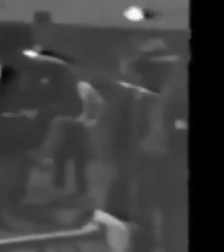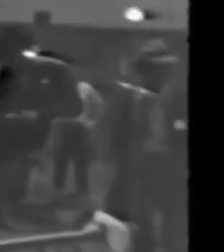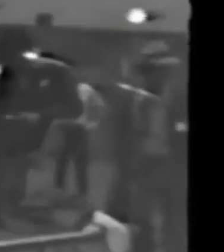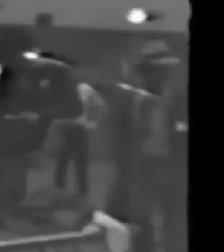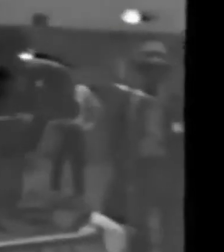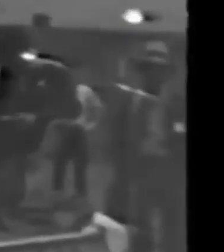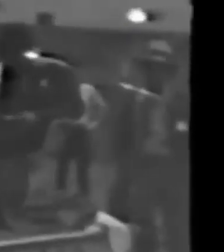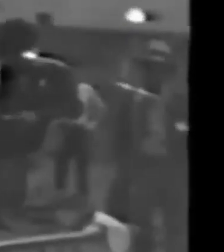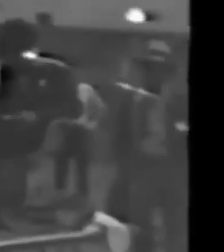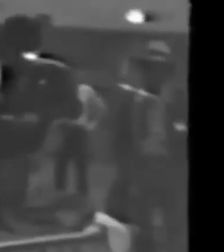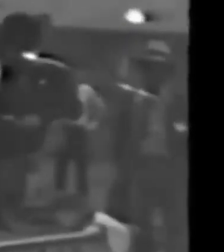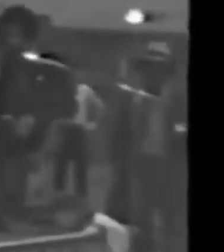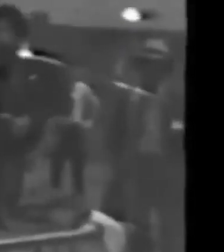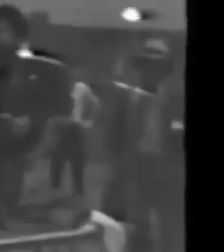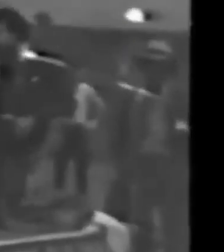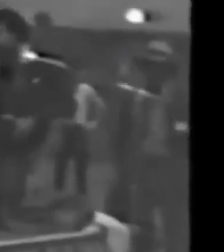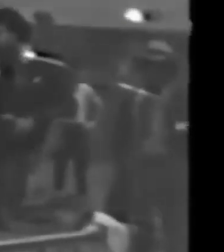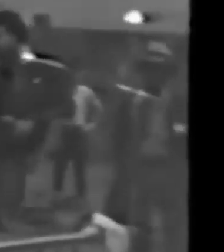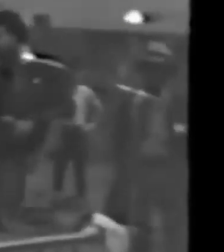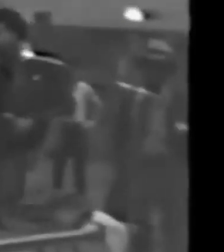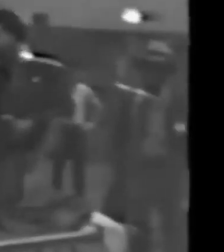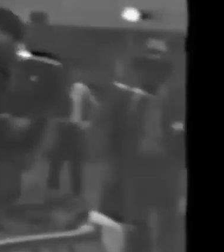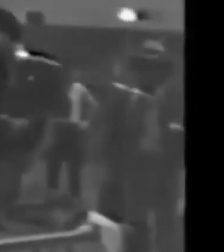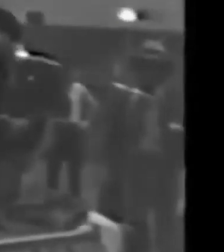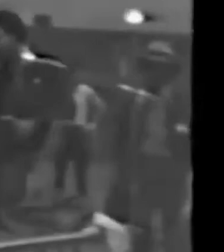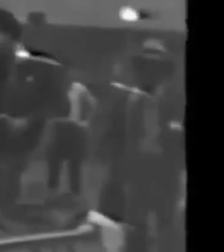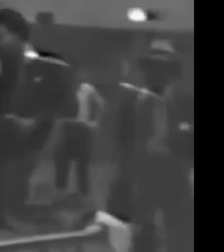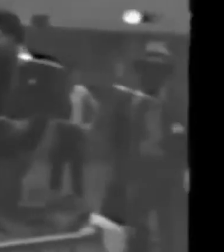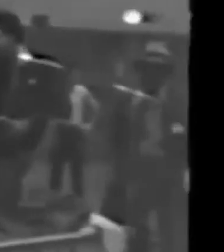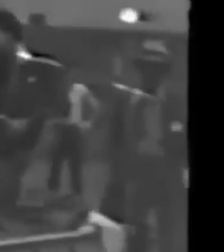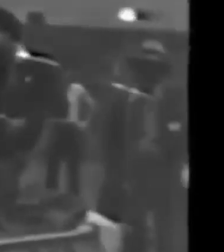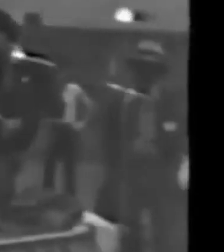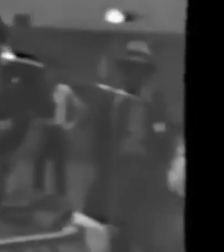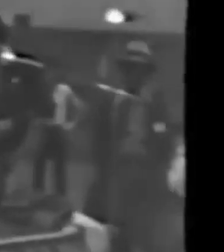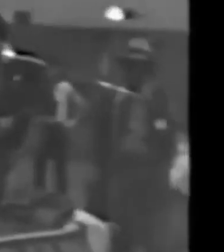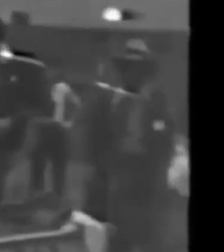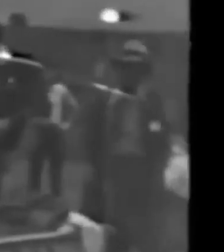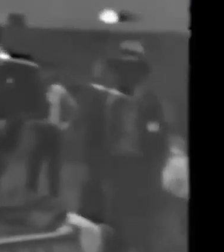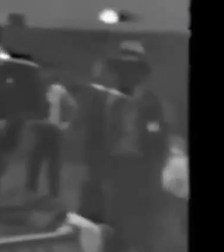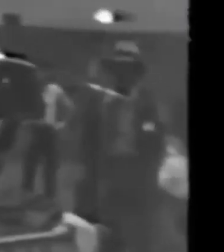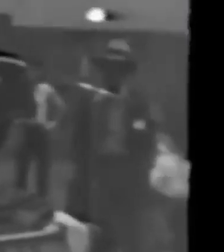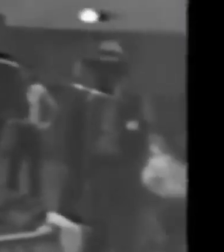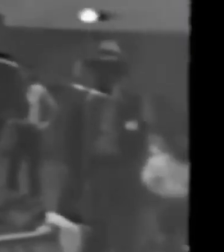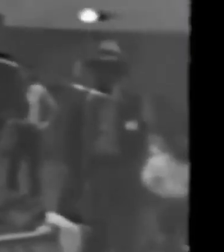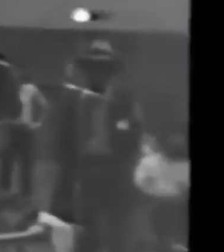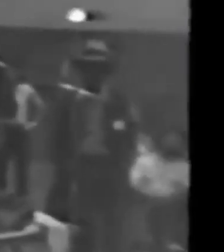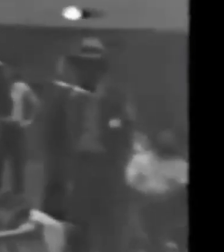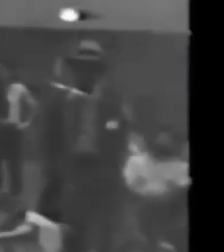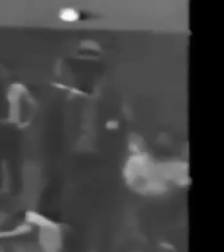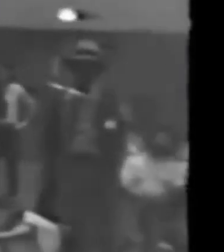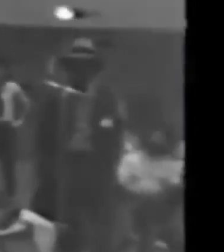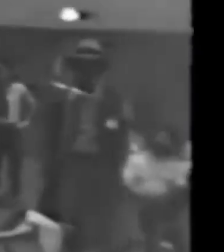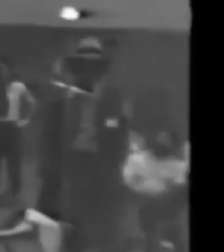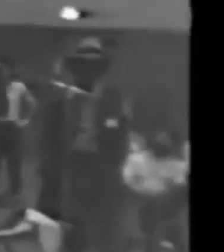and in Namibia, and South Africa and Zimbabwe. Our sisters and brothers